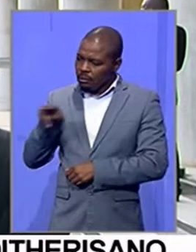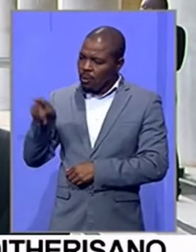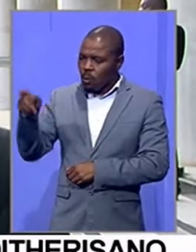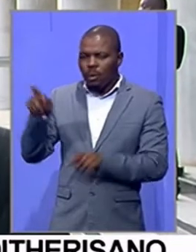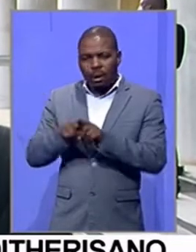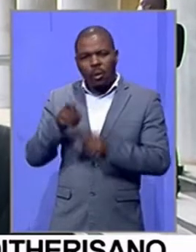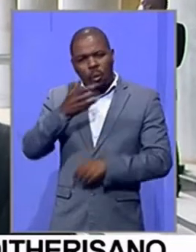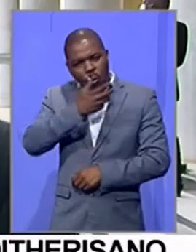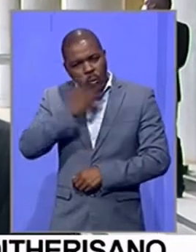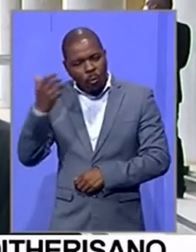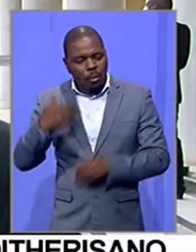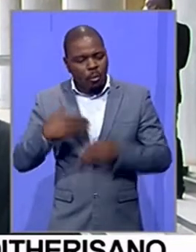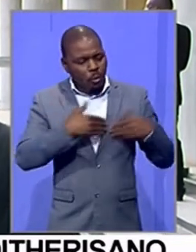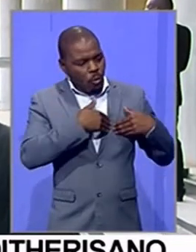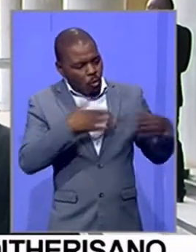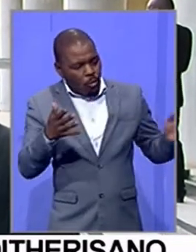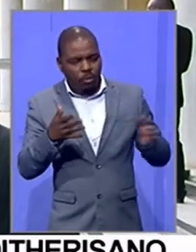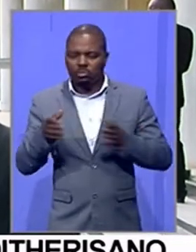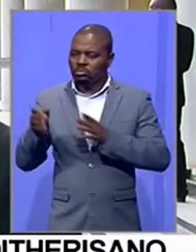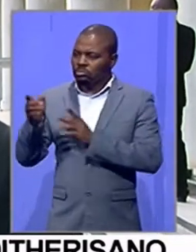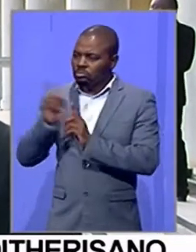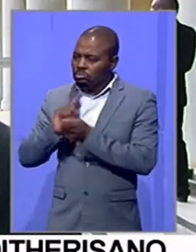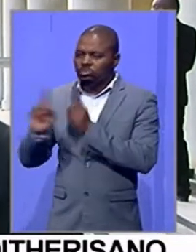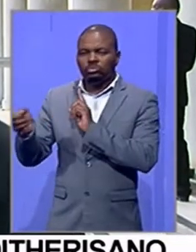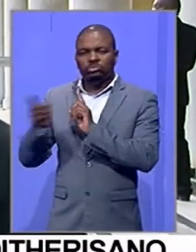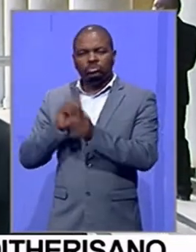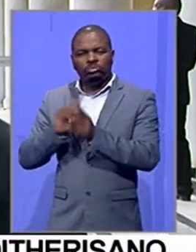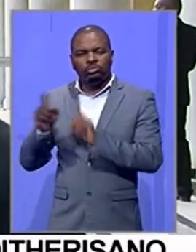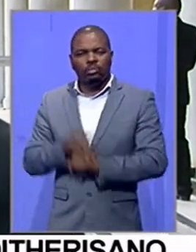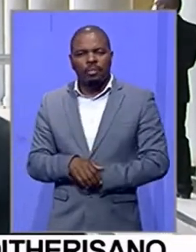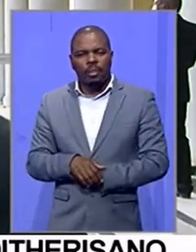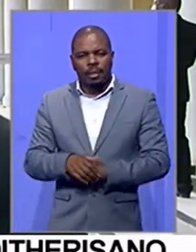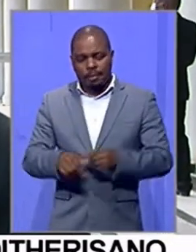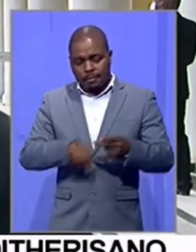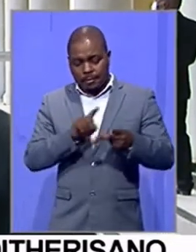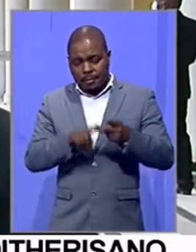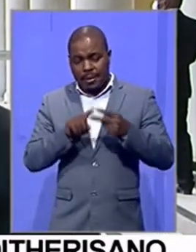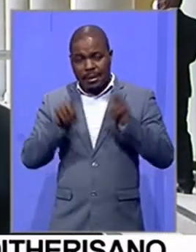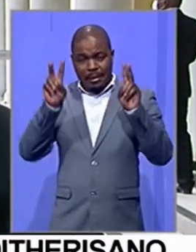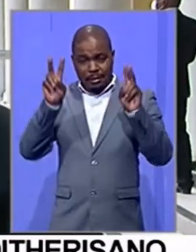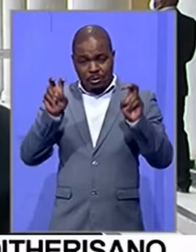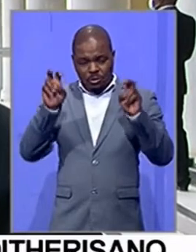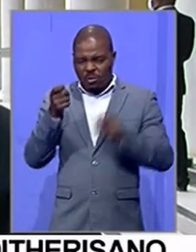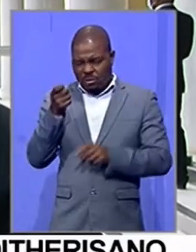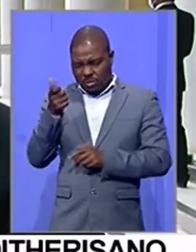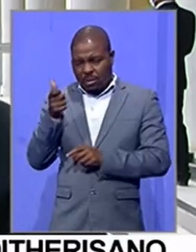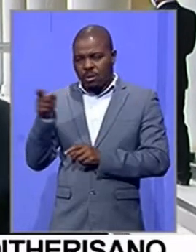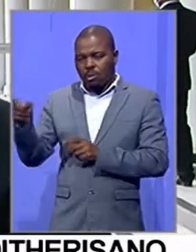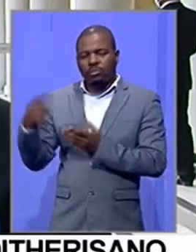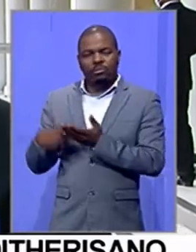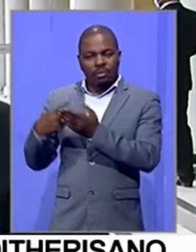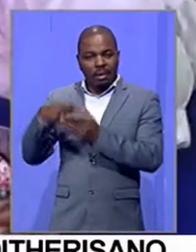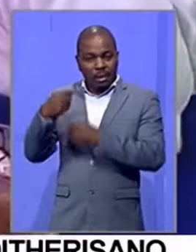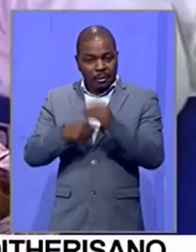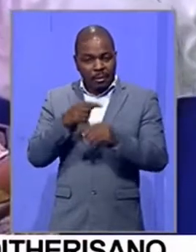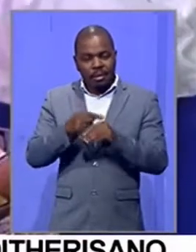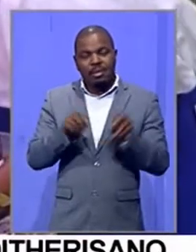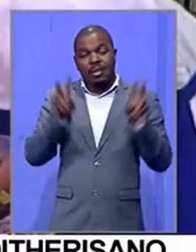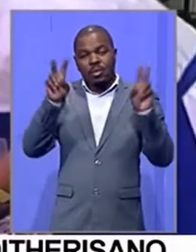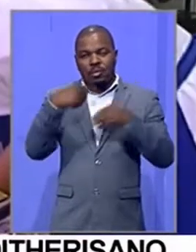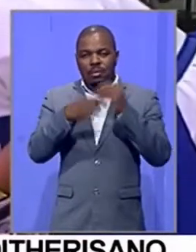and so open to chat. And the other issue that he touched on quite a bit was the food security